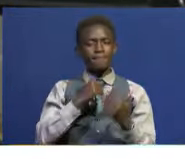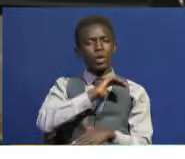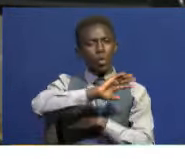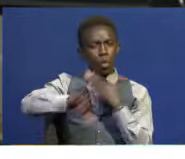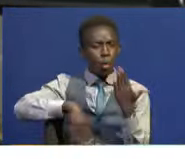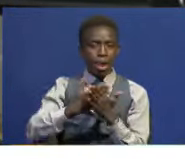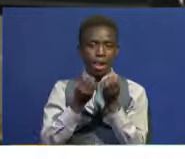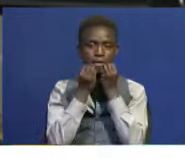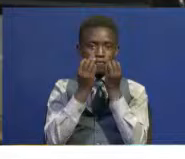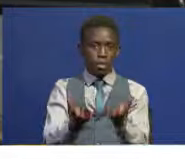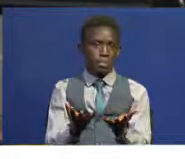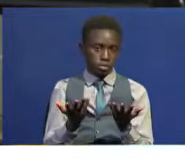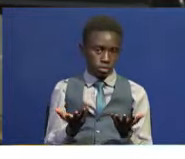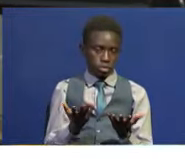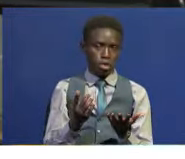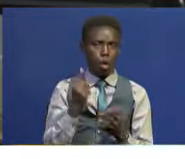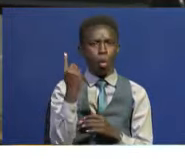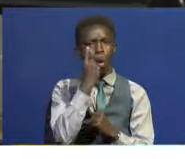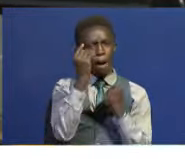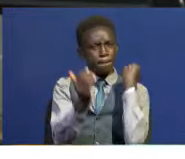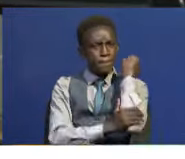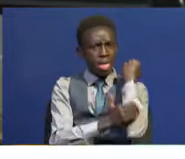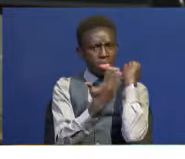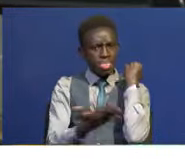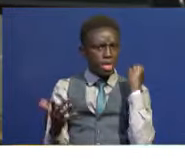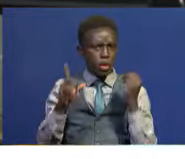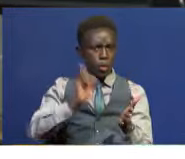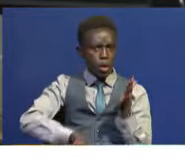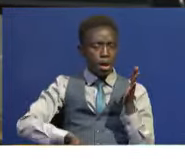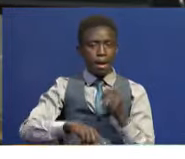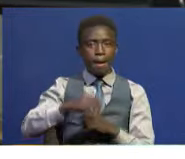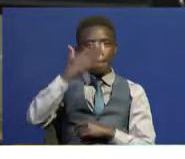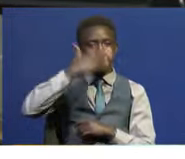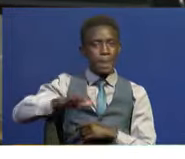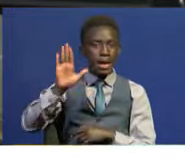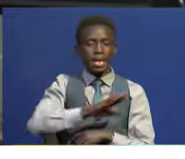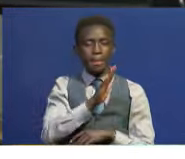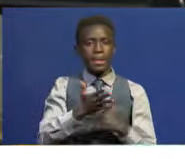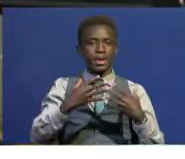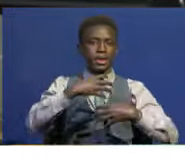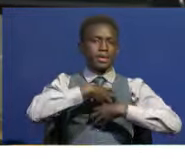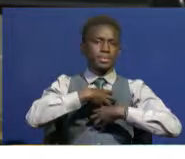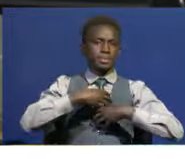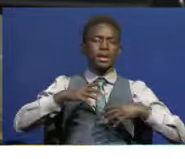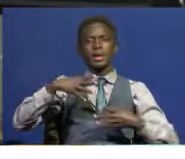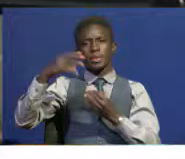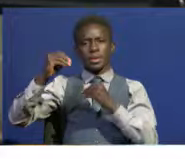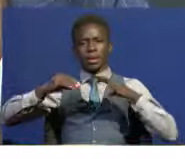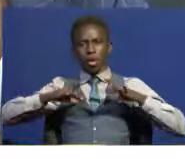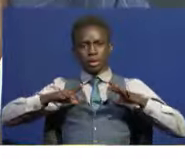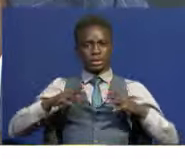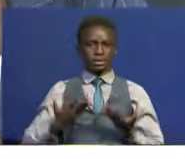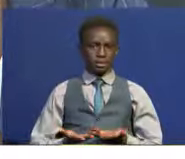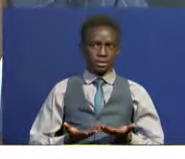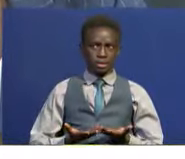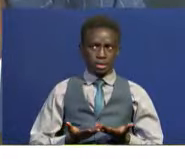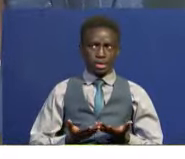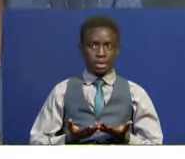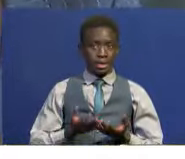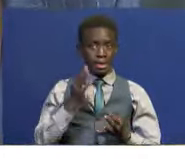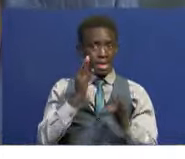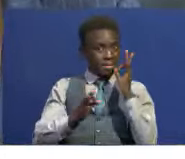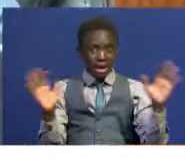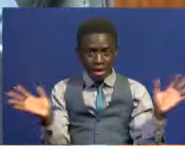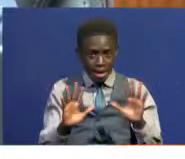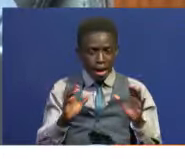mean, the only bad thing about this is that Parliament is not in session, because we would have tabled a